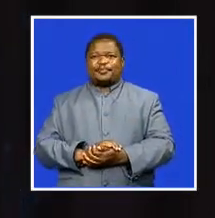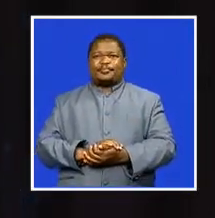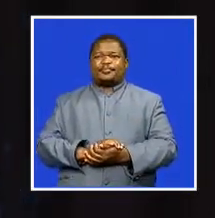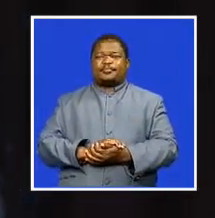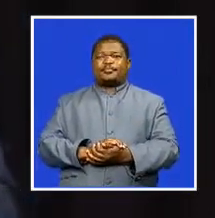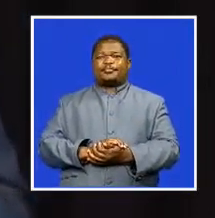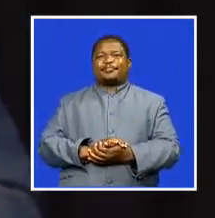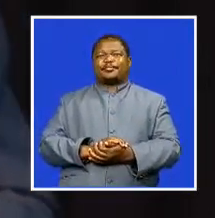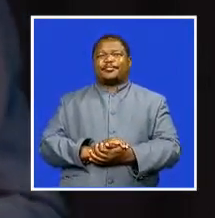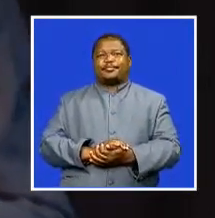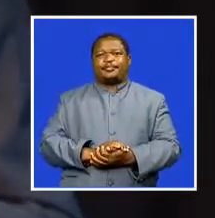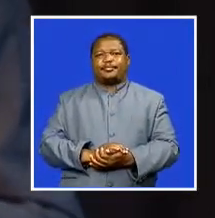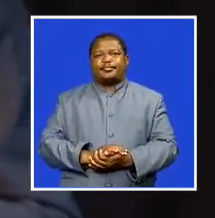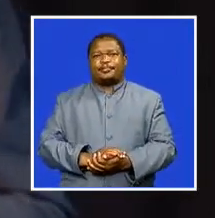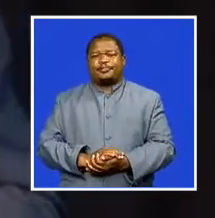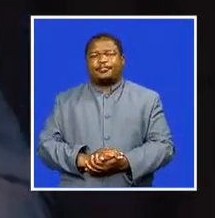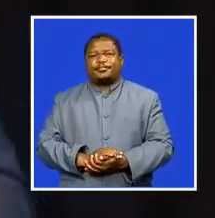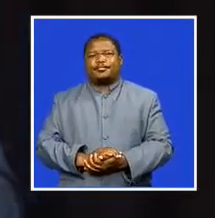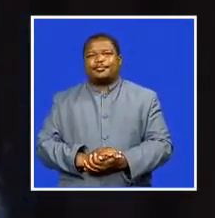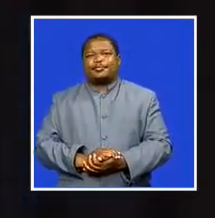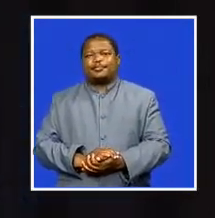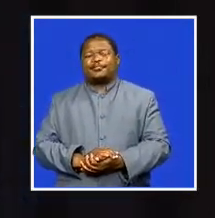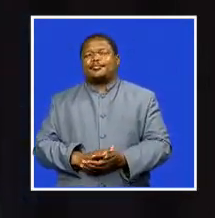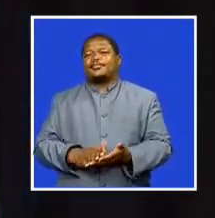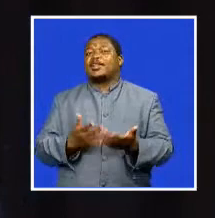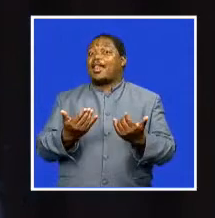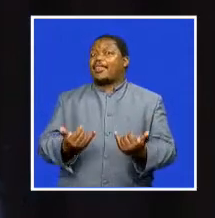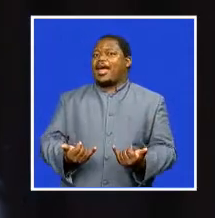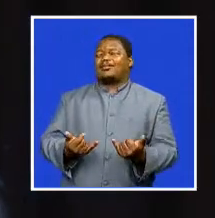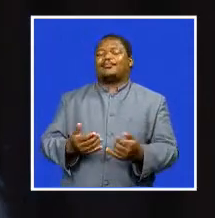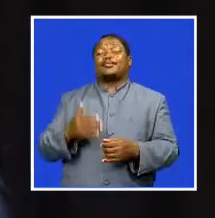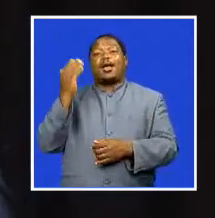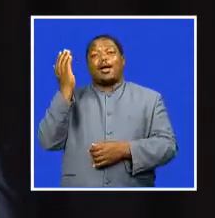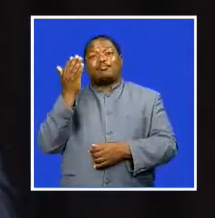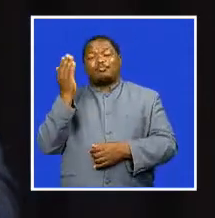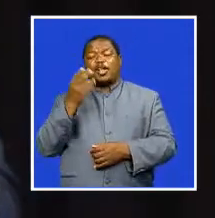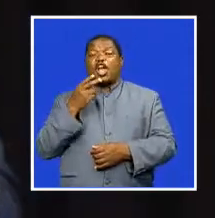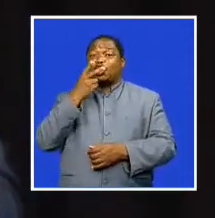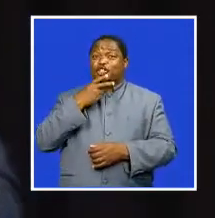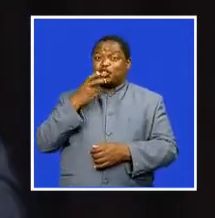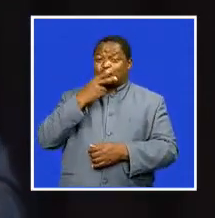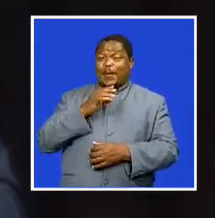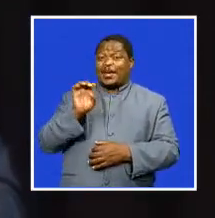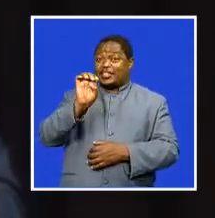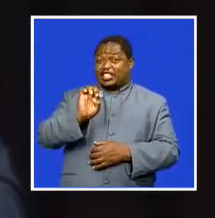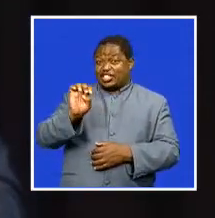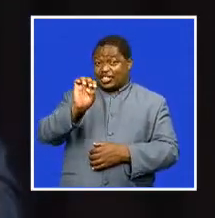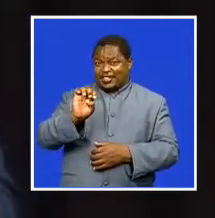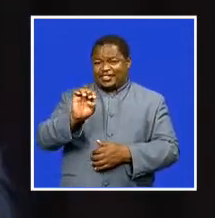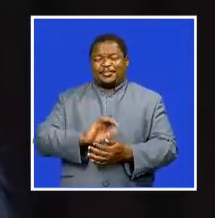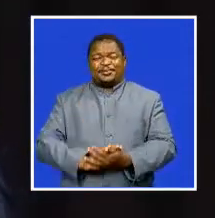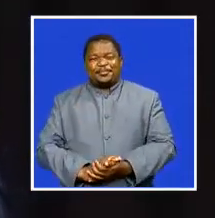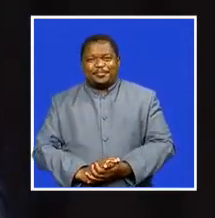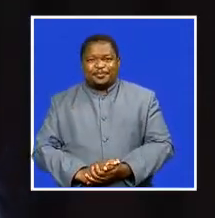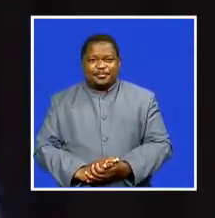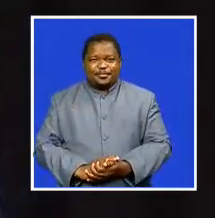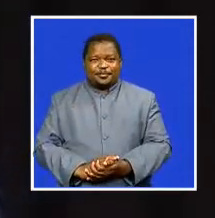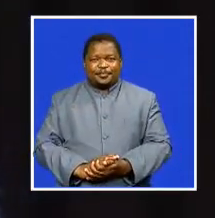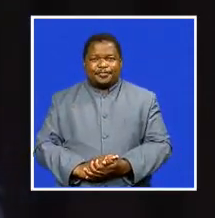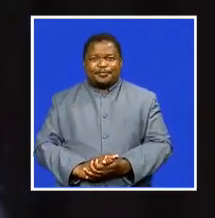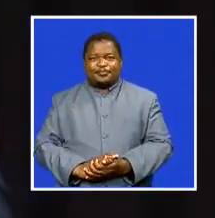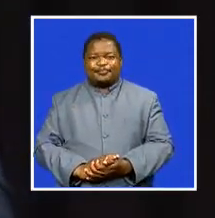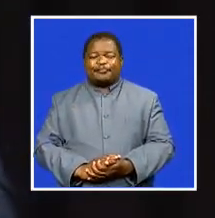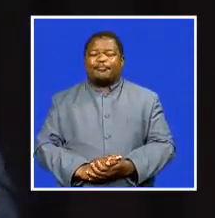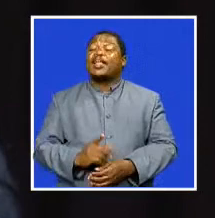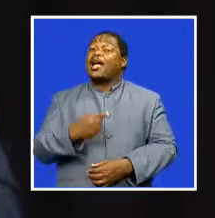it gives me great pleasure to join you here this morning for this launch, which once